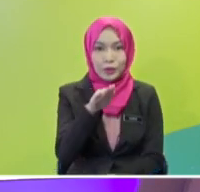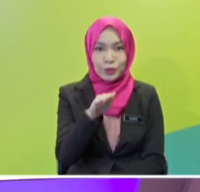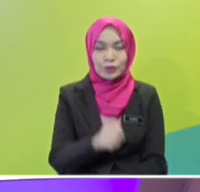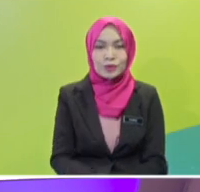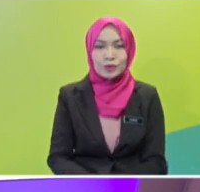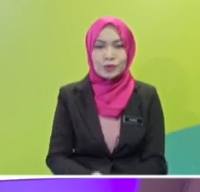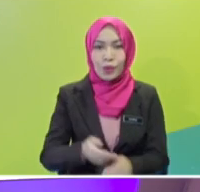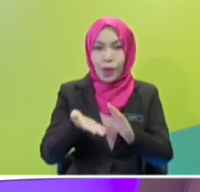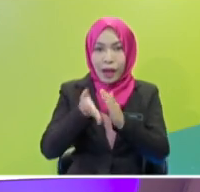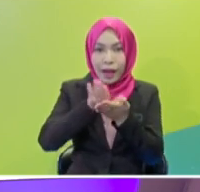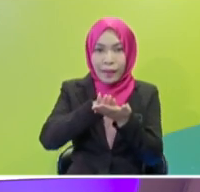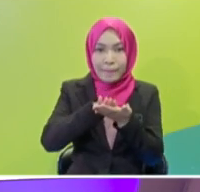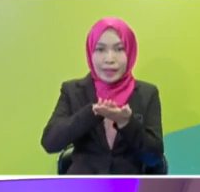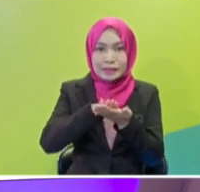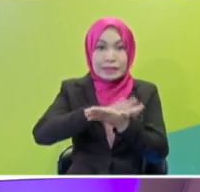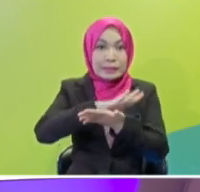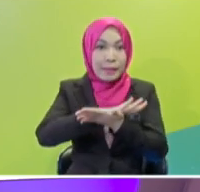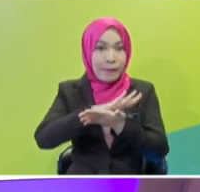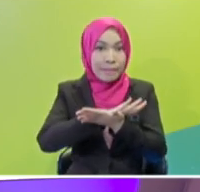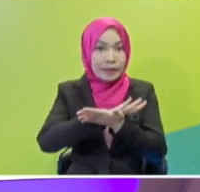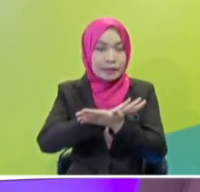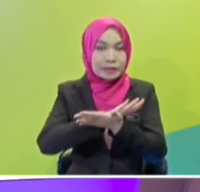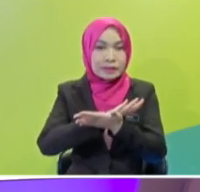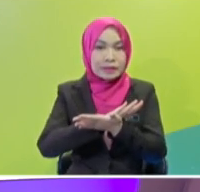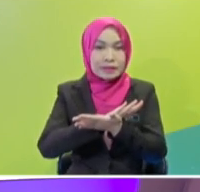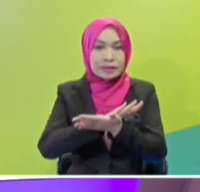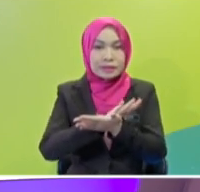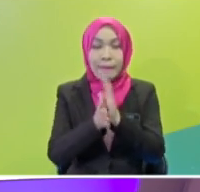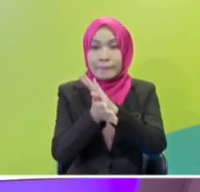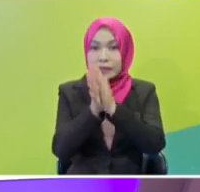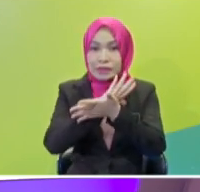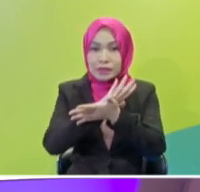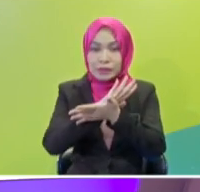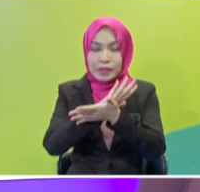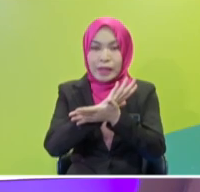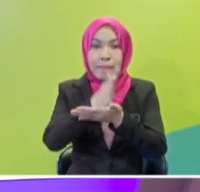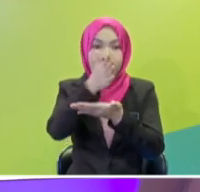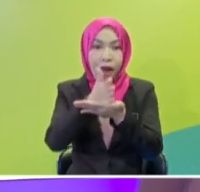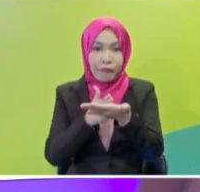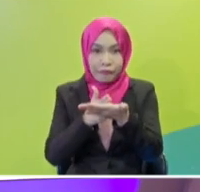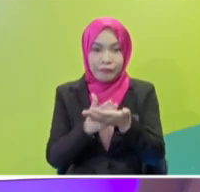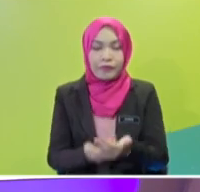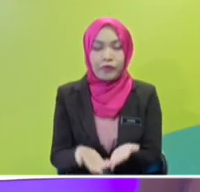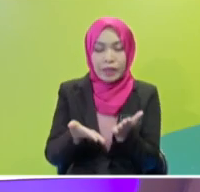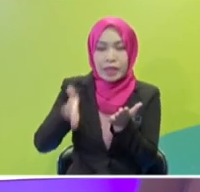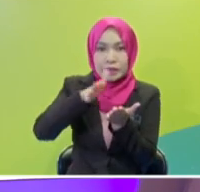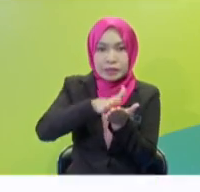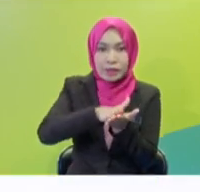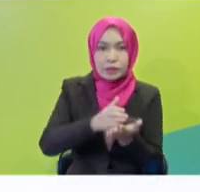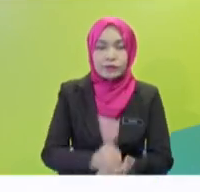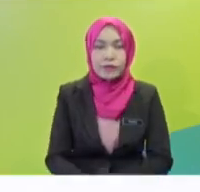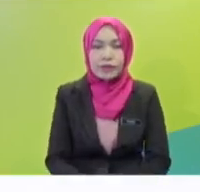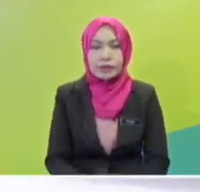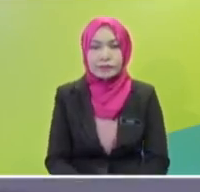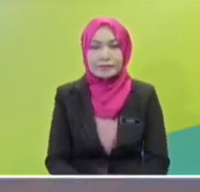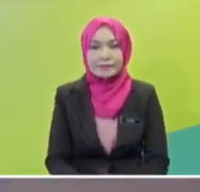square color paper. Okay. Into half. Into half, okay, so as long as it's half. And